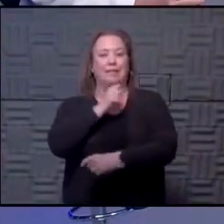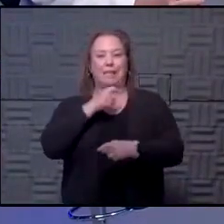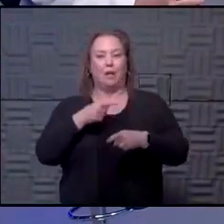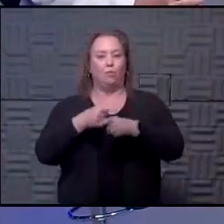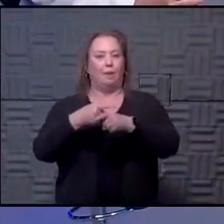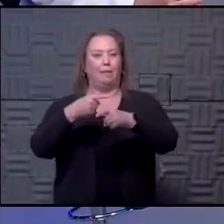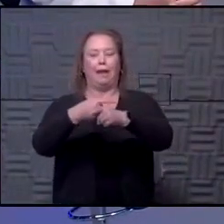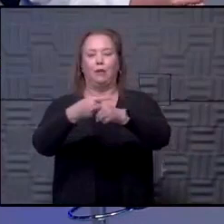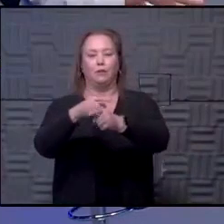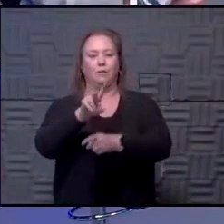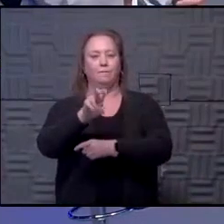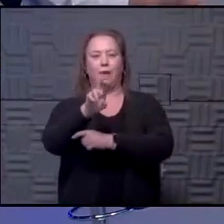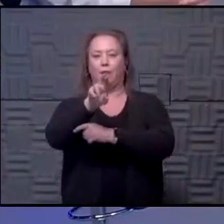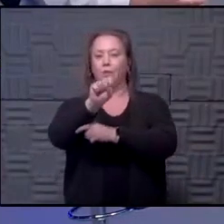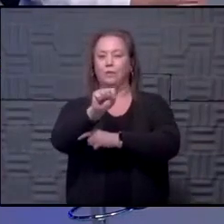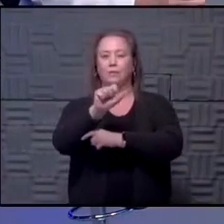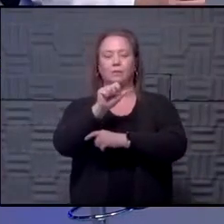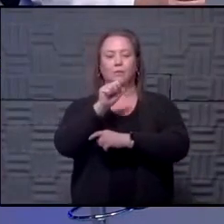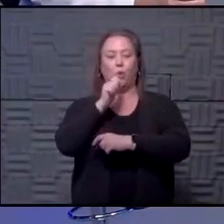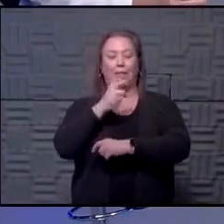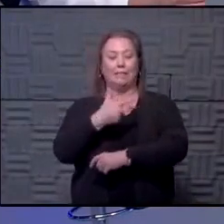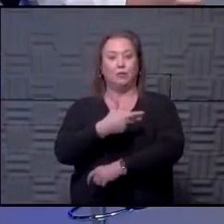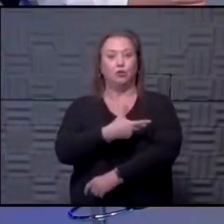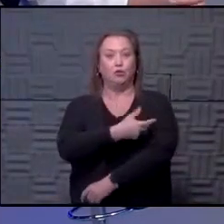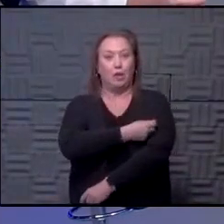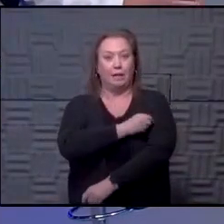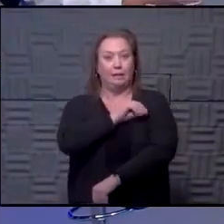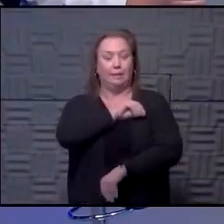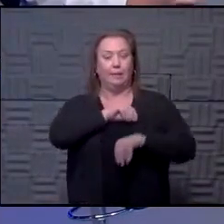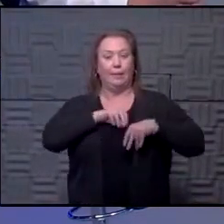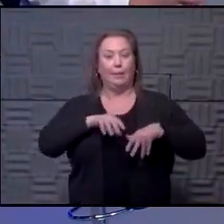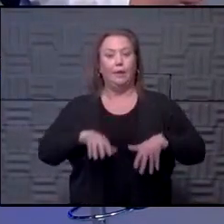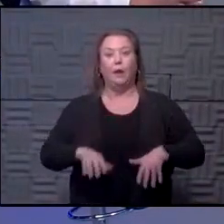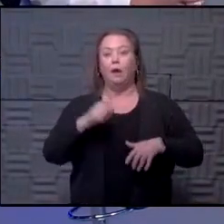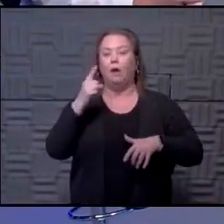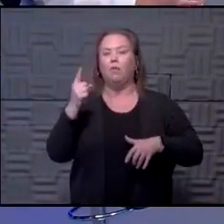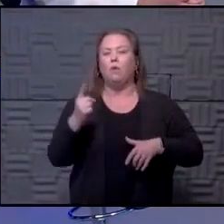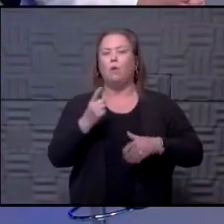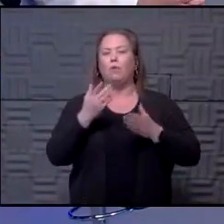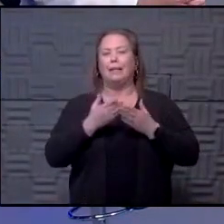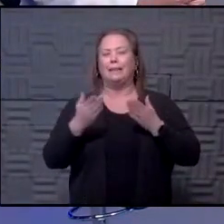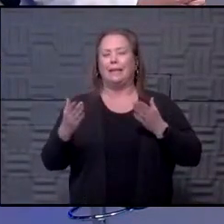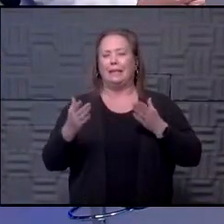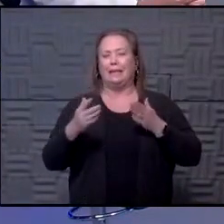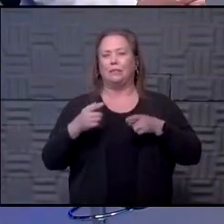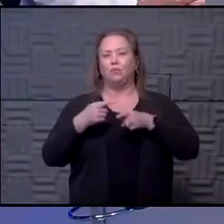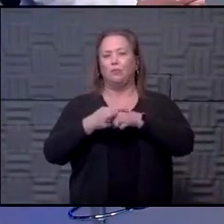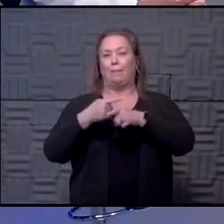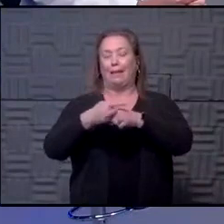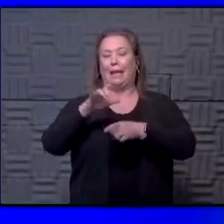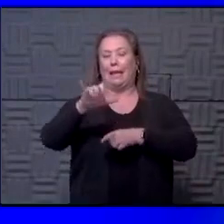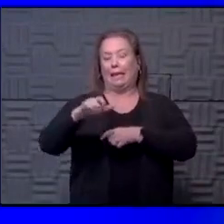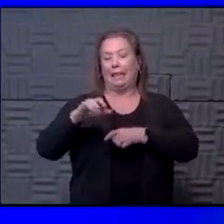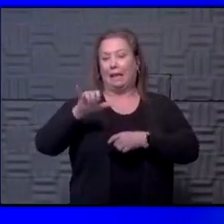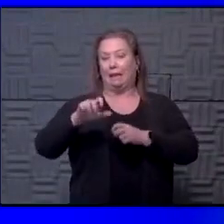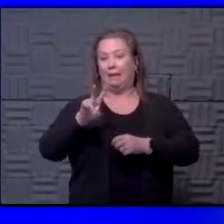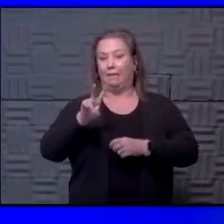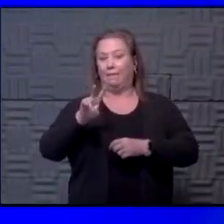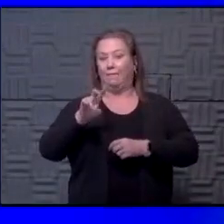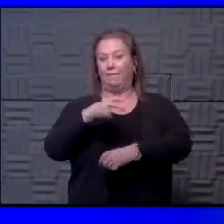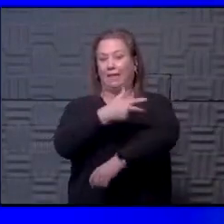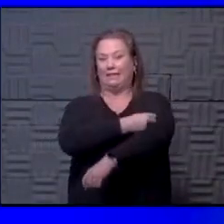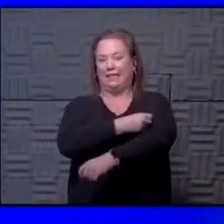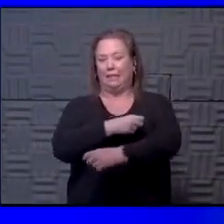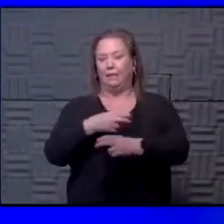replication competent virus, so it does get injected into you. The only thing that is really replicated in that vaccine is the